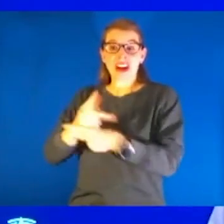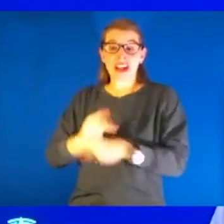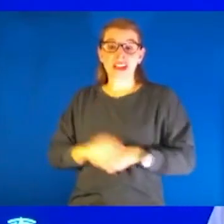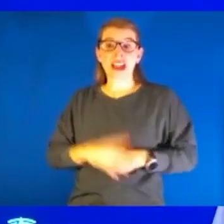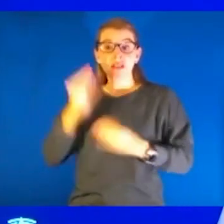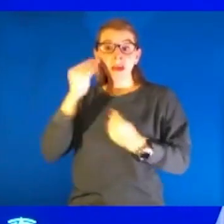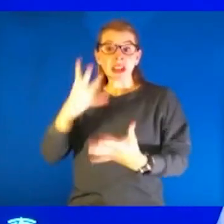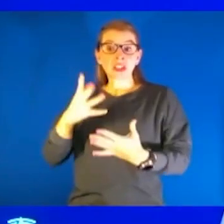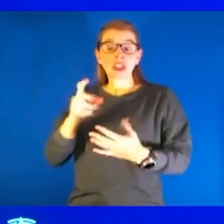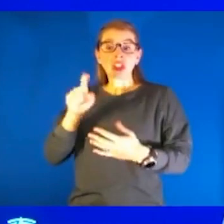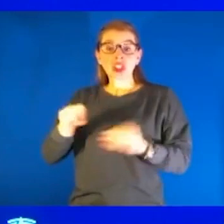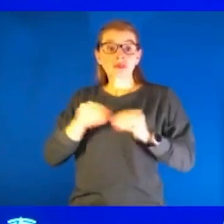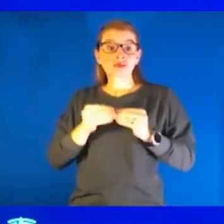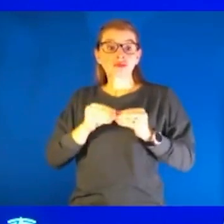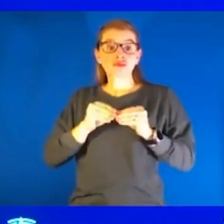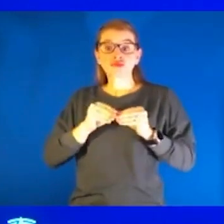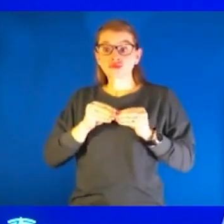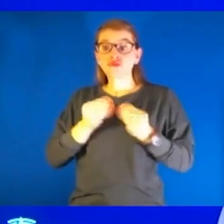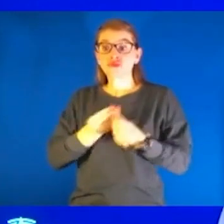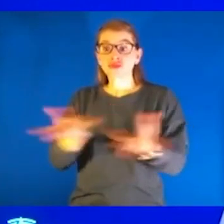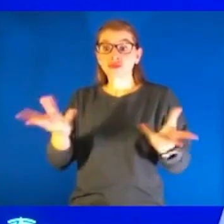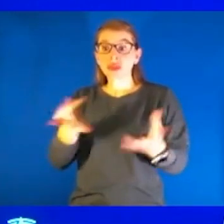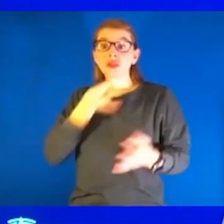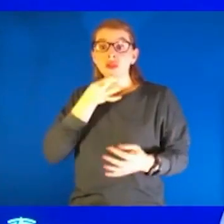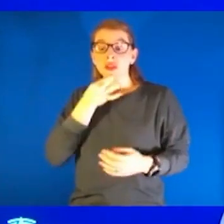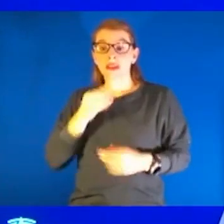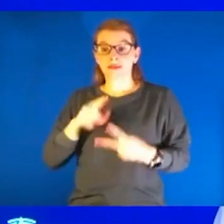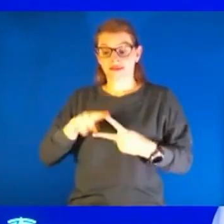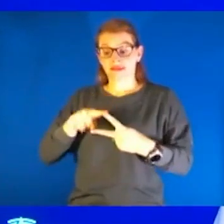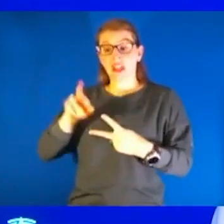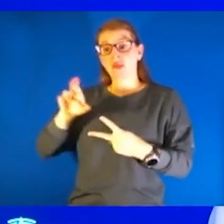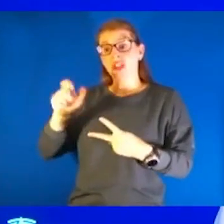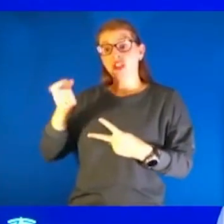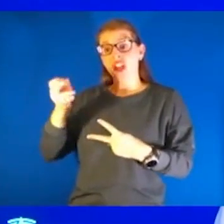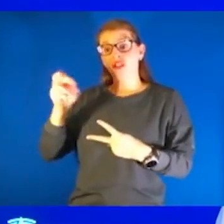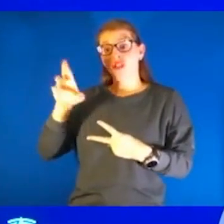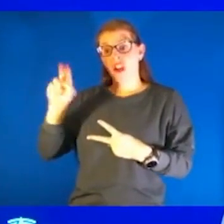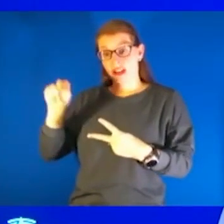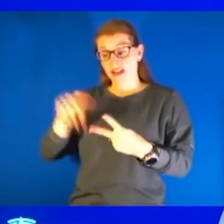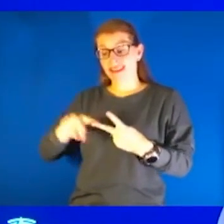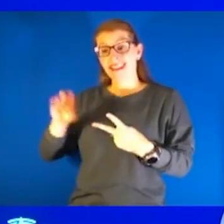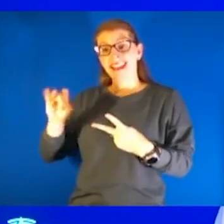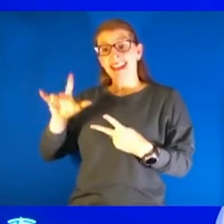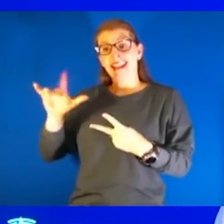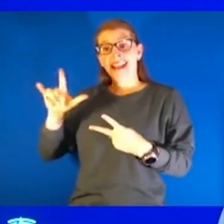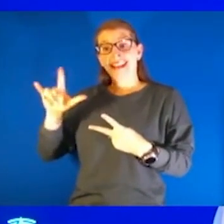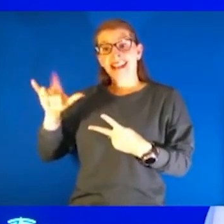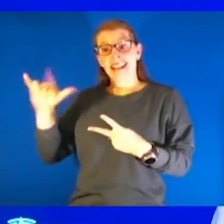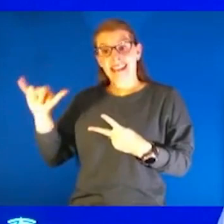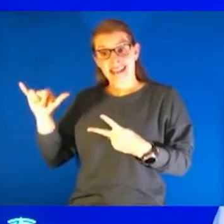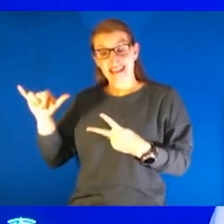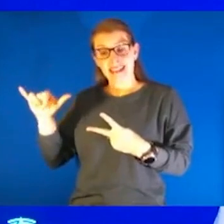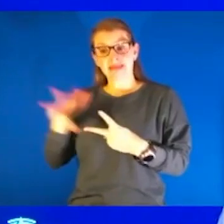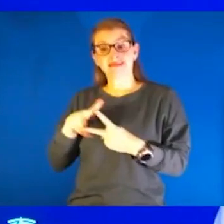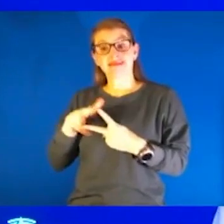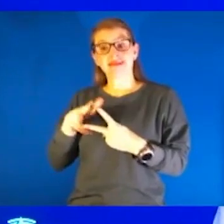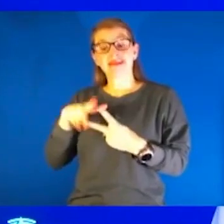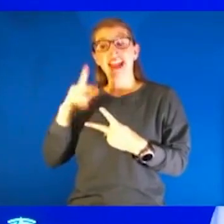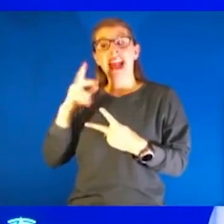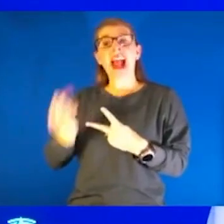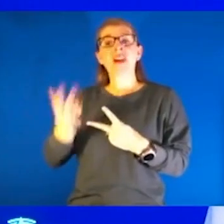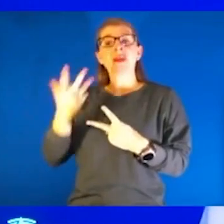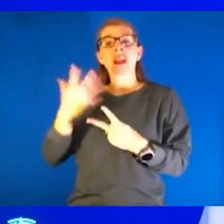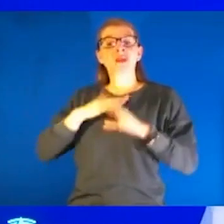easy for Regeneron and Eli Lilly to do those and really get exactly how much of a reduction in activity and protection those monoclonal